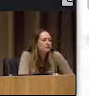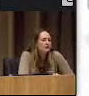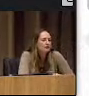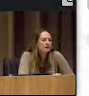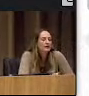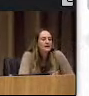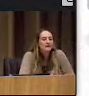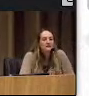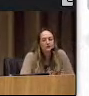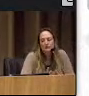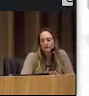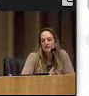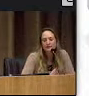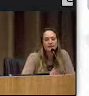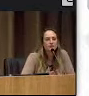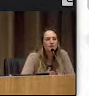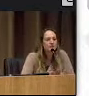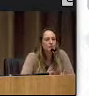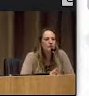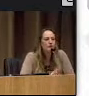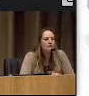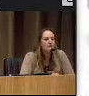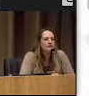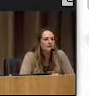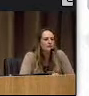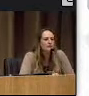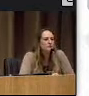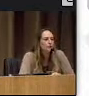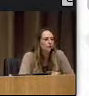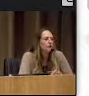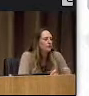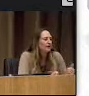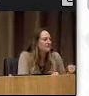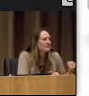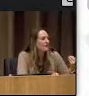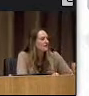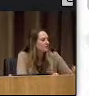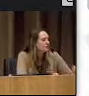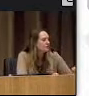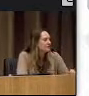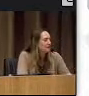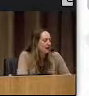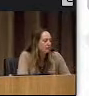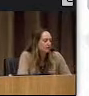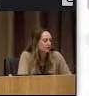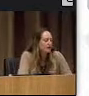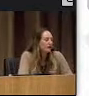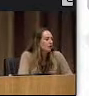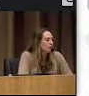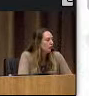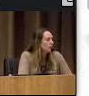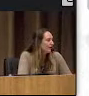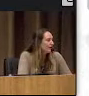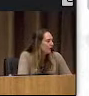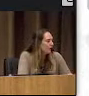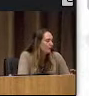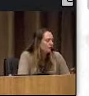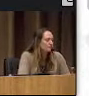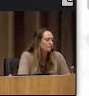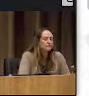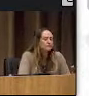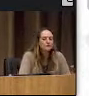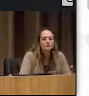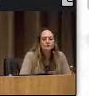evolutions per patient, and the average time of follow-up was 193 days until they